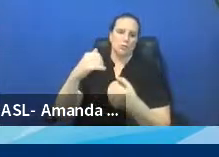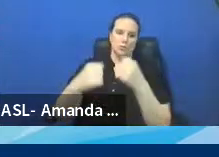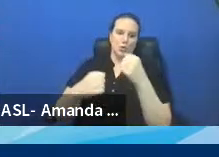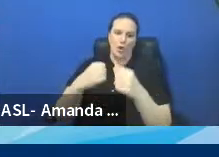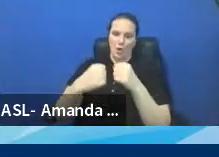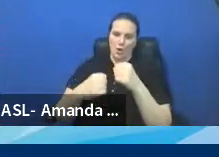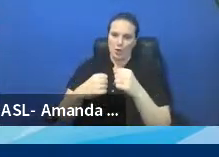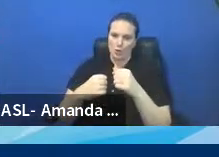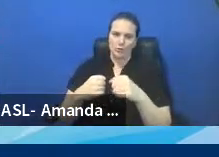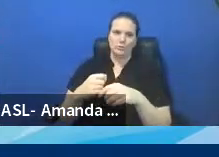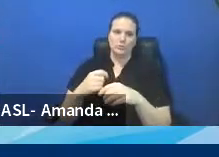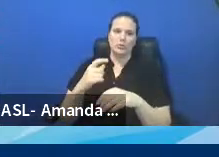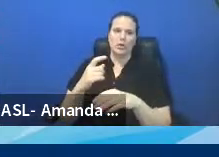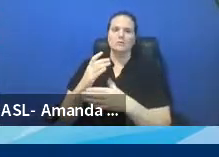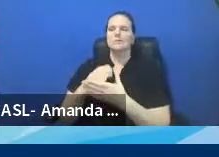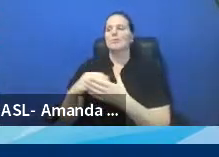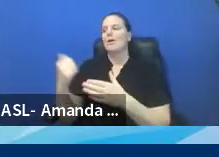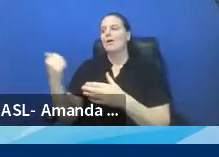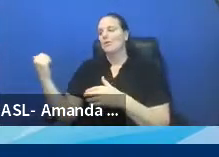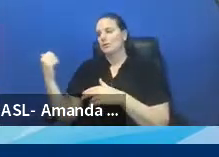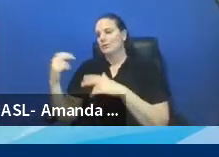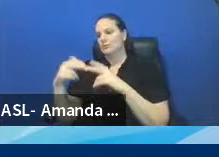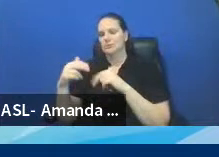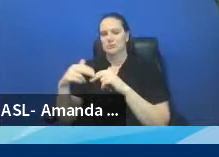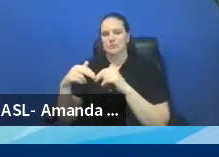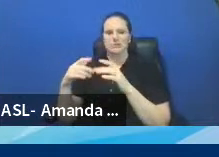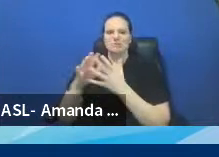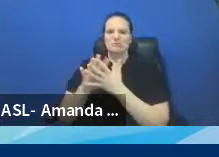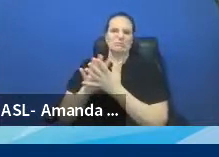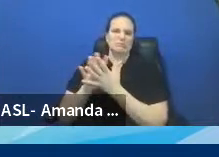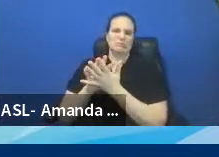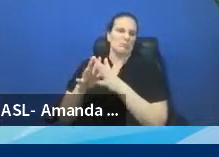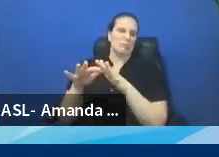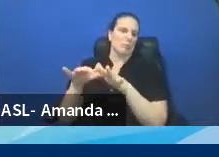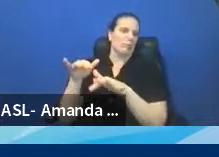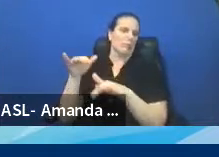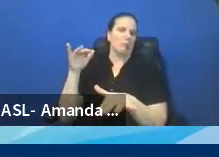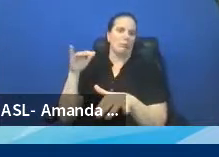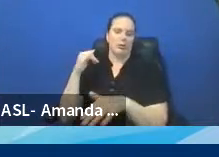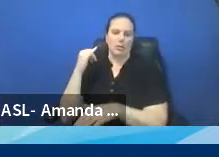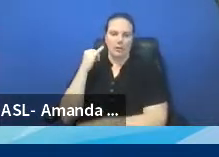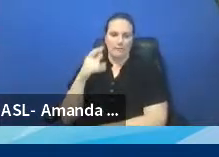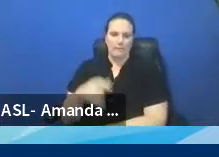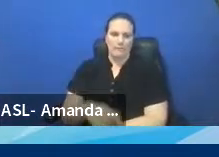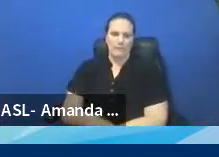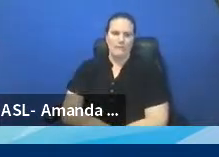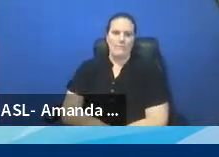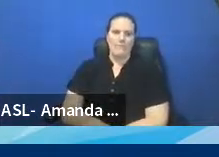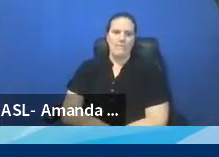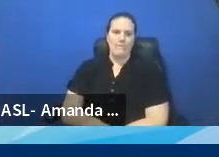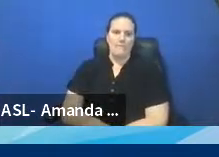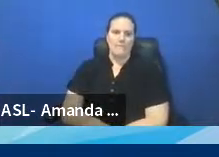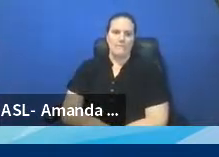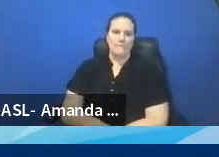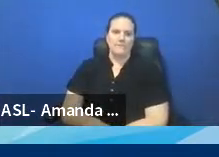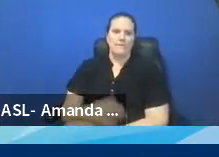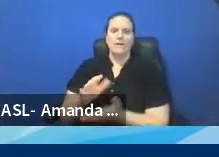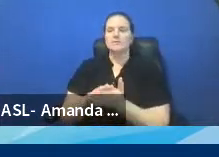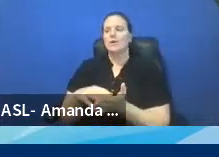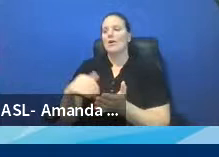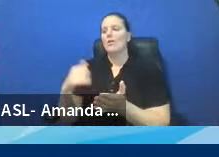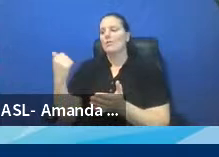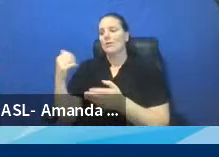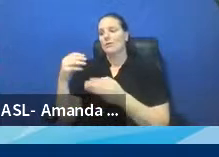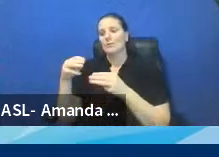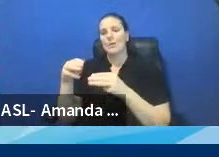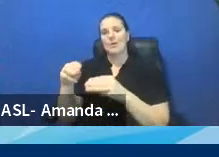road in some of these other facilities. There's a lot of congestion. And if you are then asking those alternate modes of